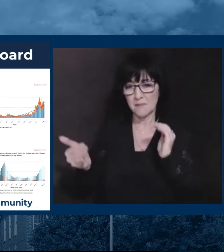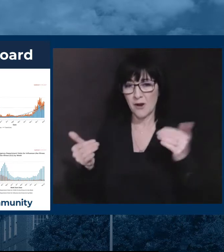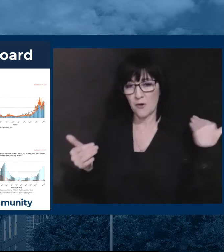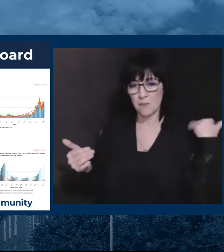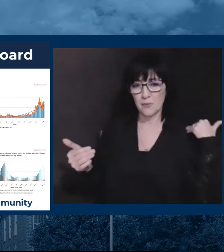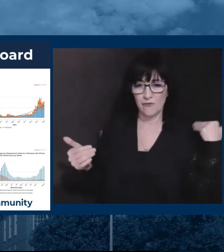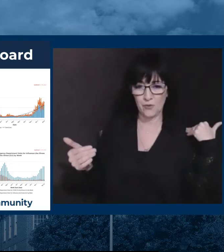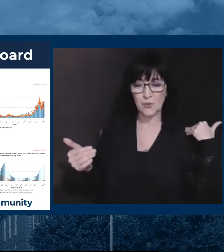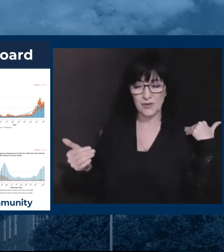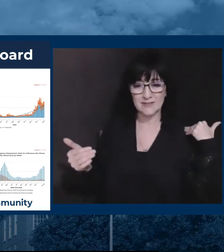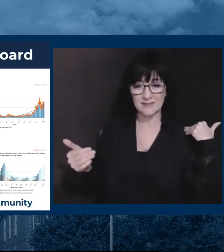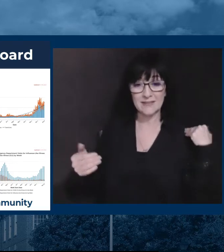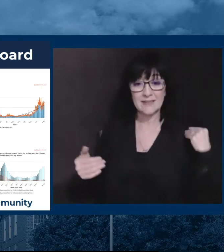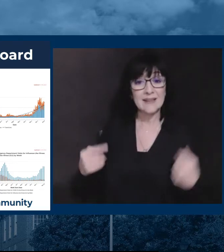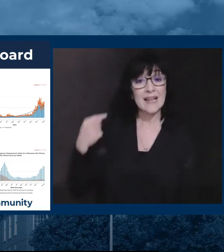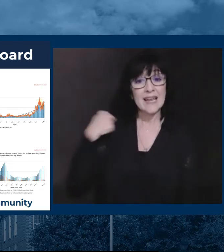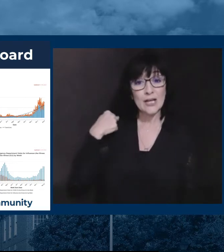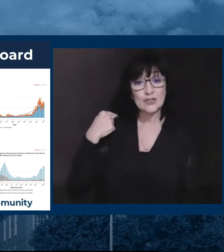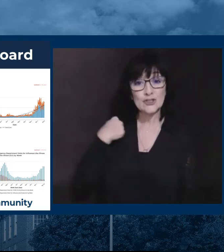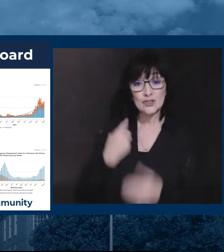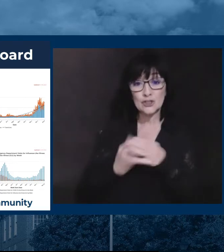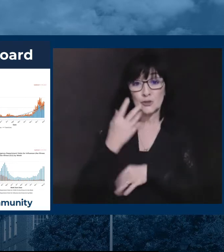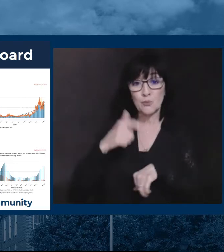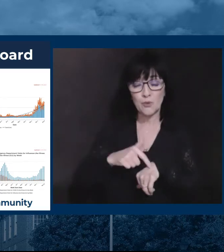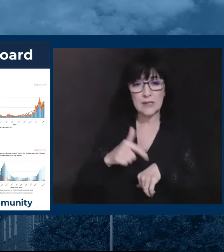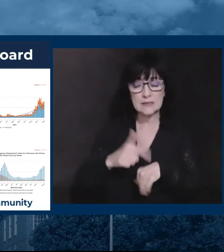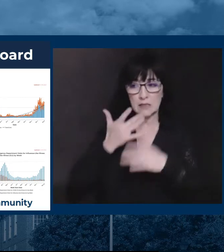80,000 tests per month. We're well over 1 million.